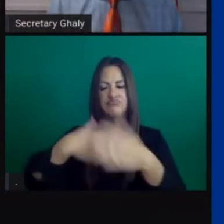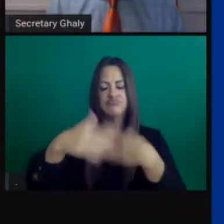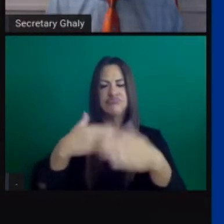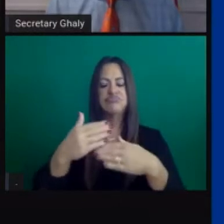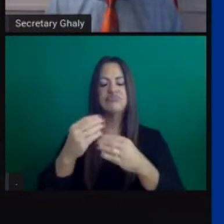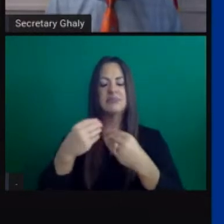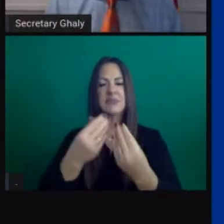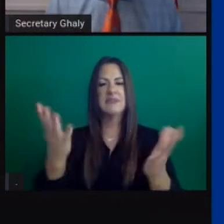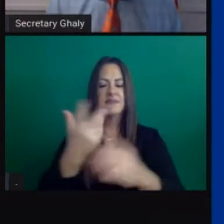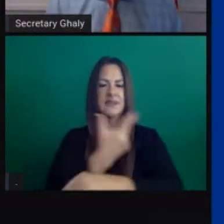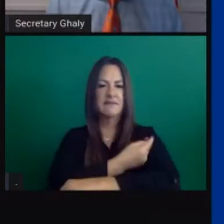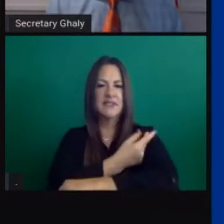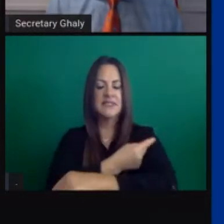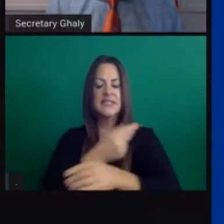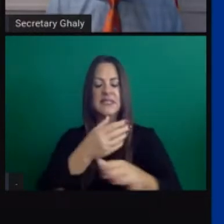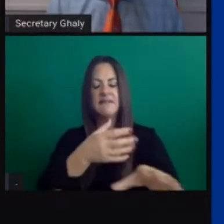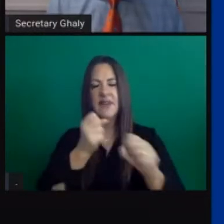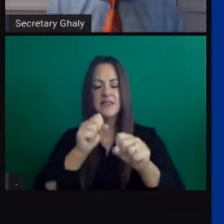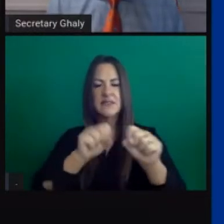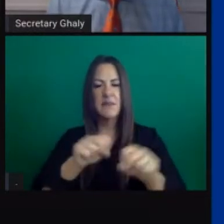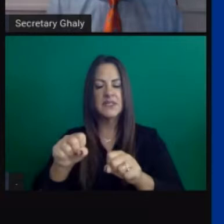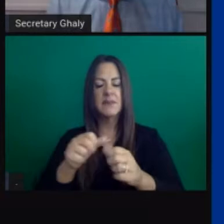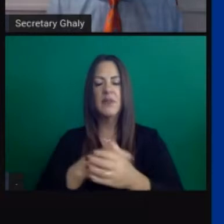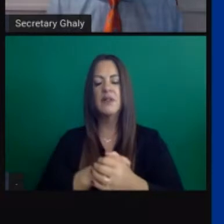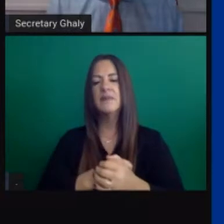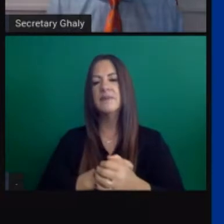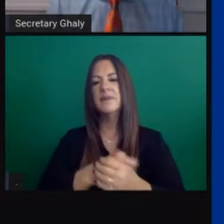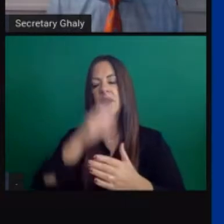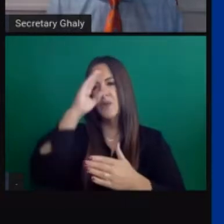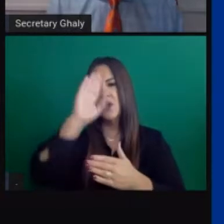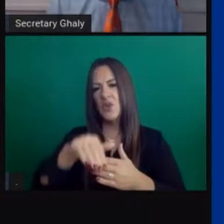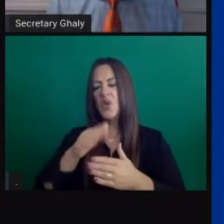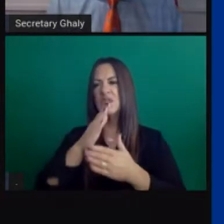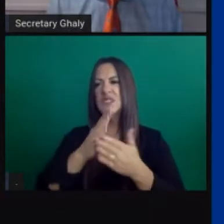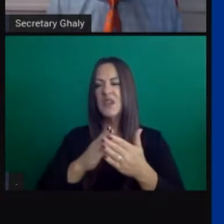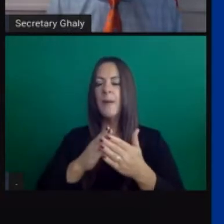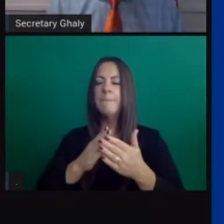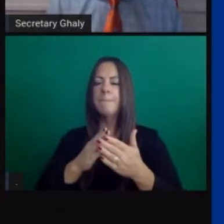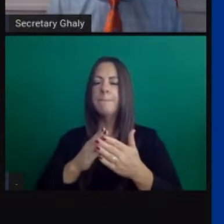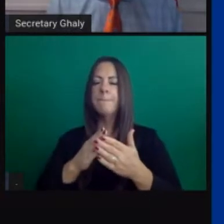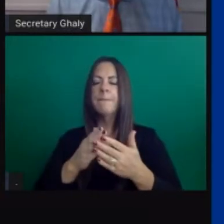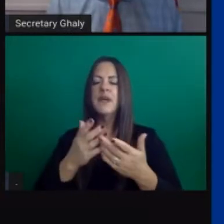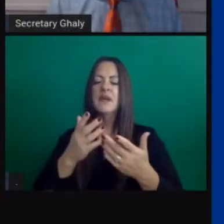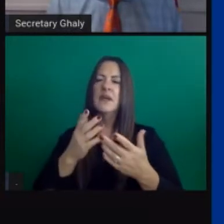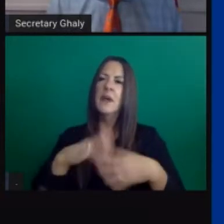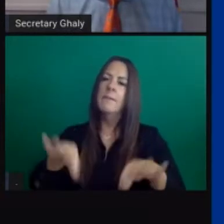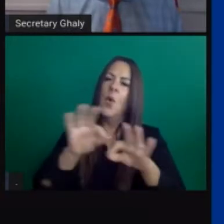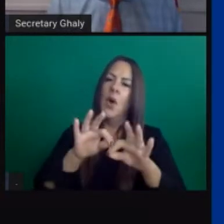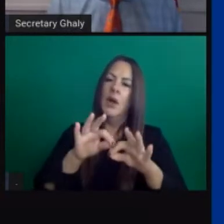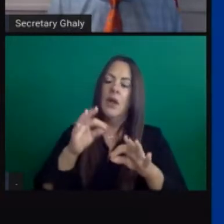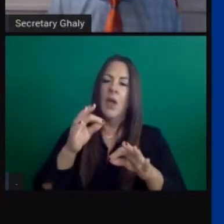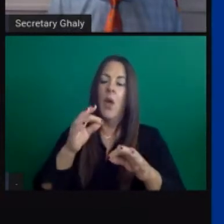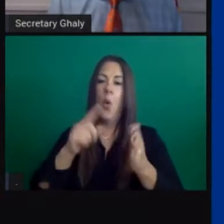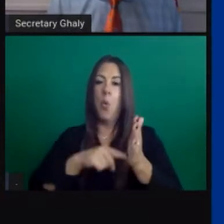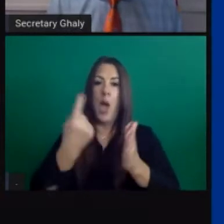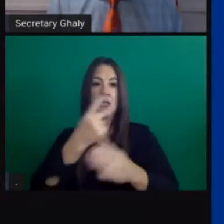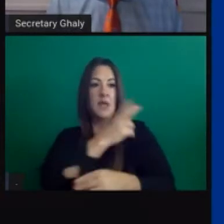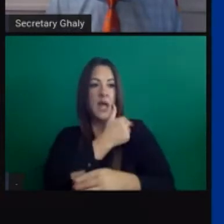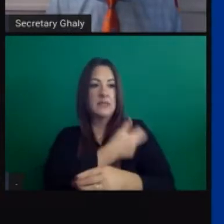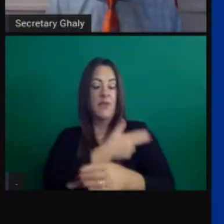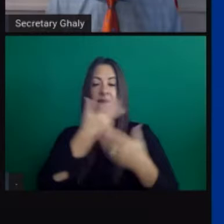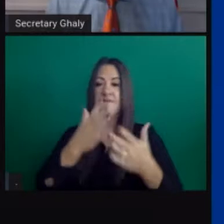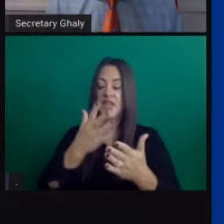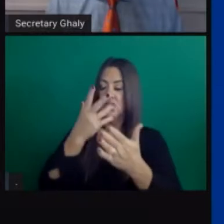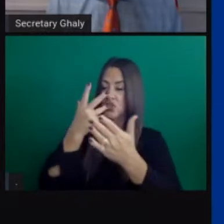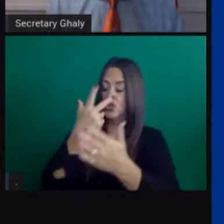state. We know, as I said, that there's a delay in reporting. This is one of the valuable things we learned over the past